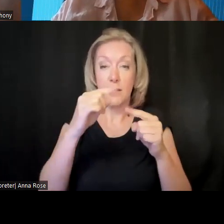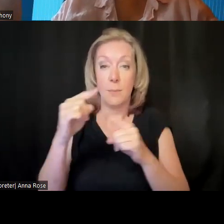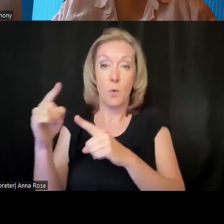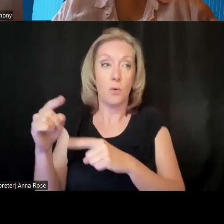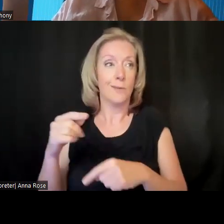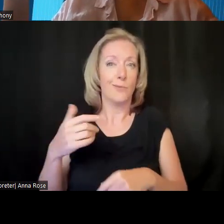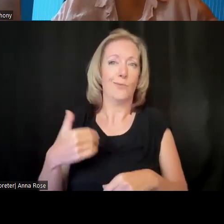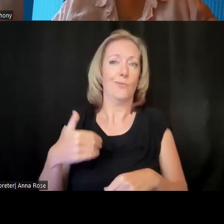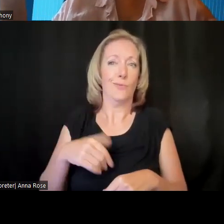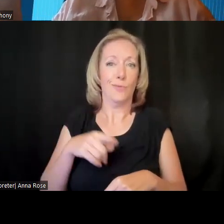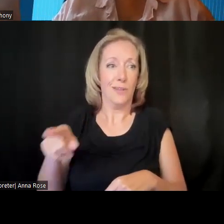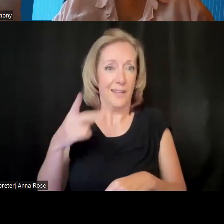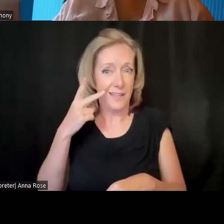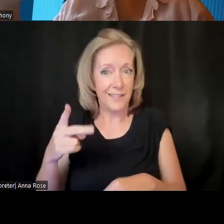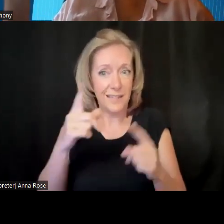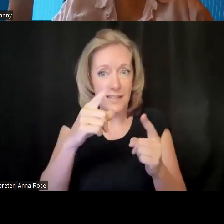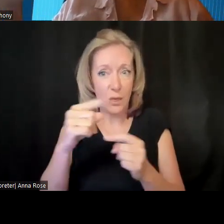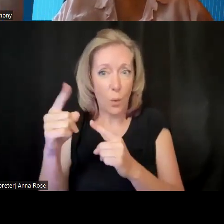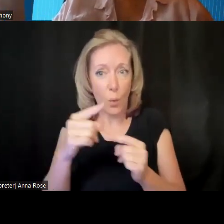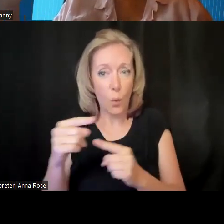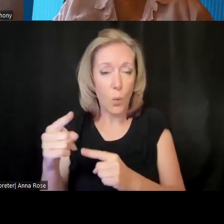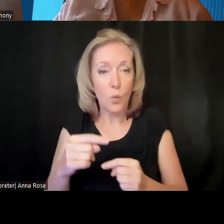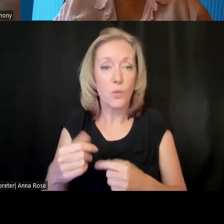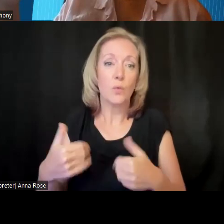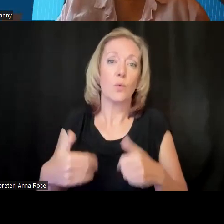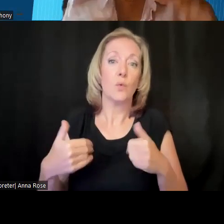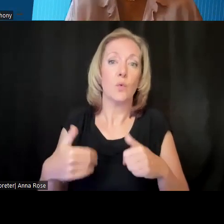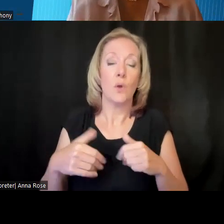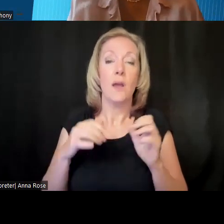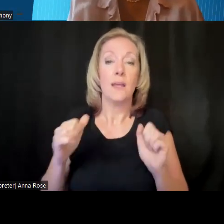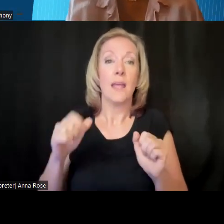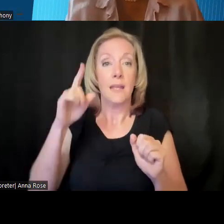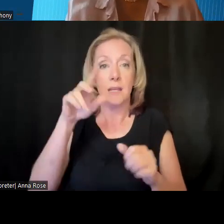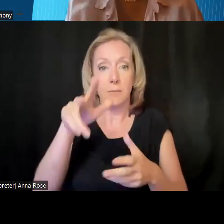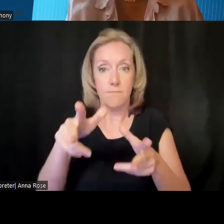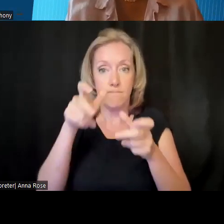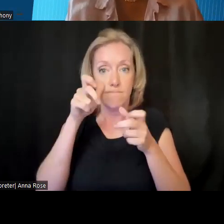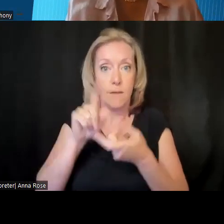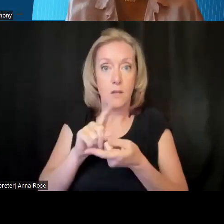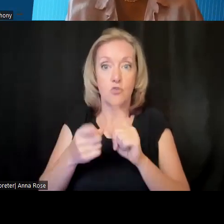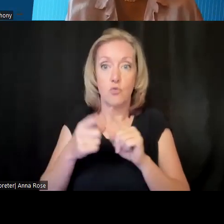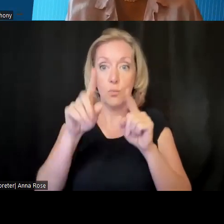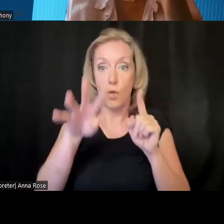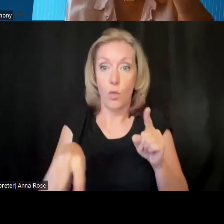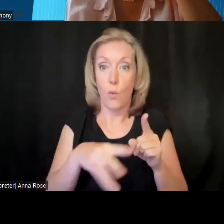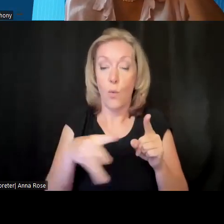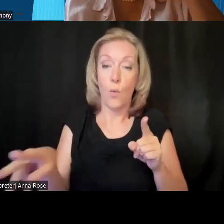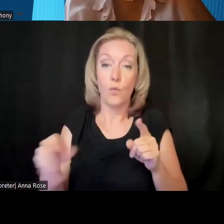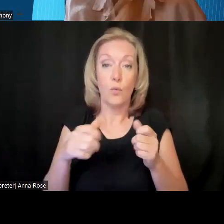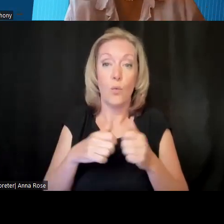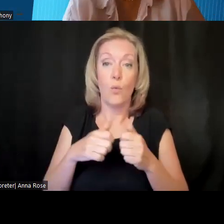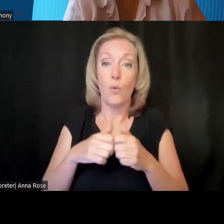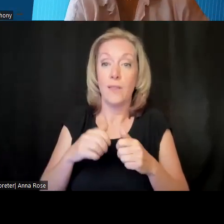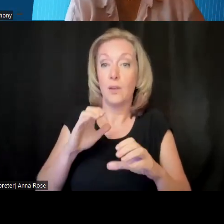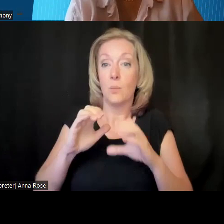you have the acuity? B, do you have the visual field? C, do you have the brain interpretation for all this stuff that's in such